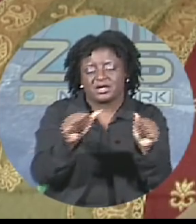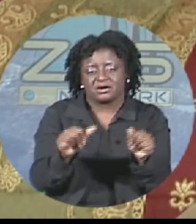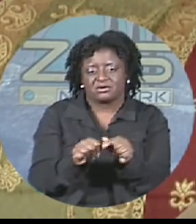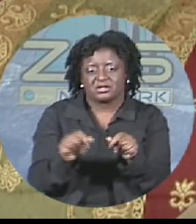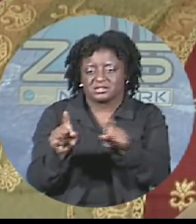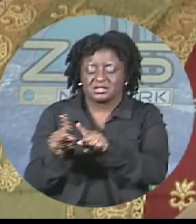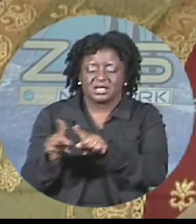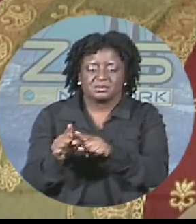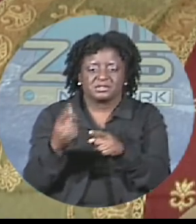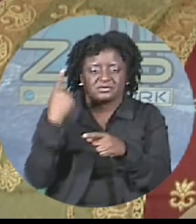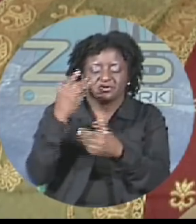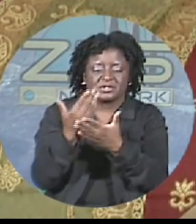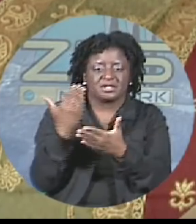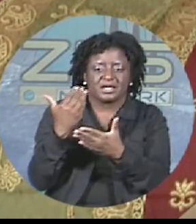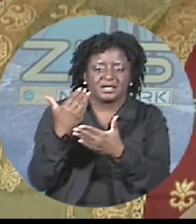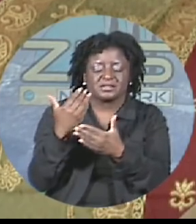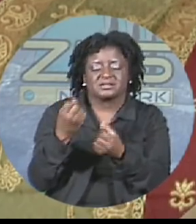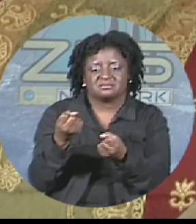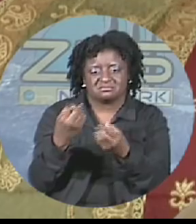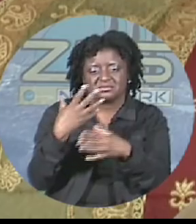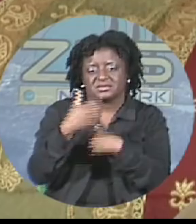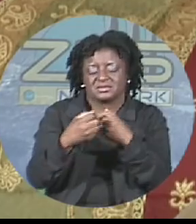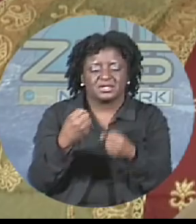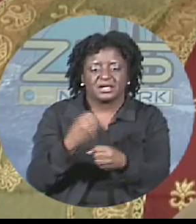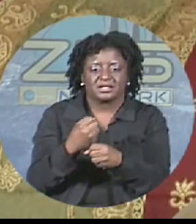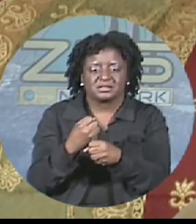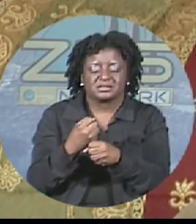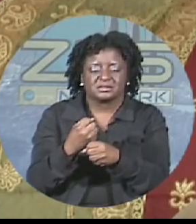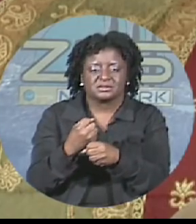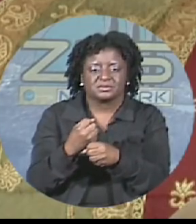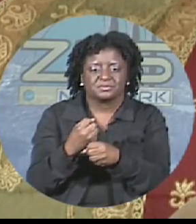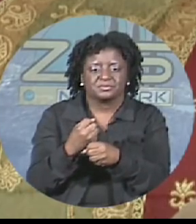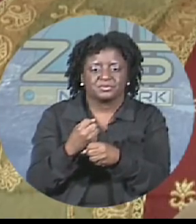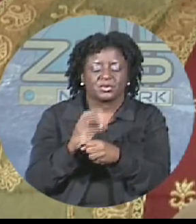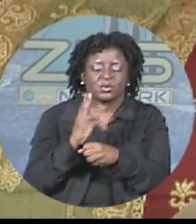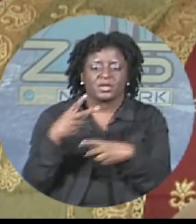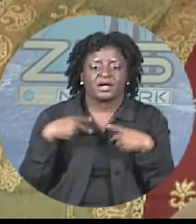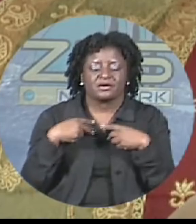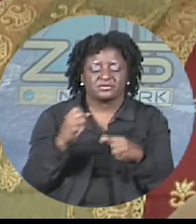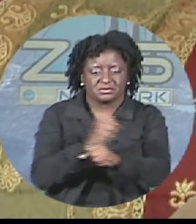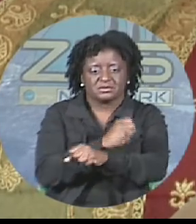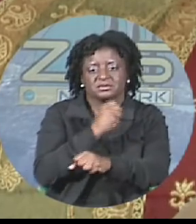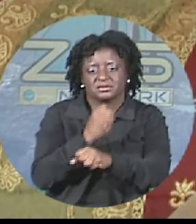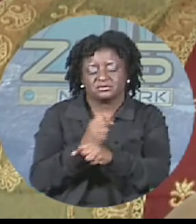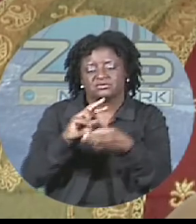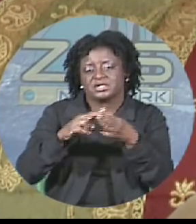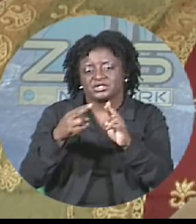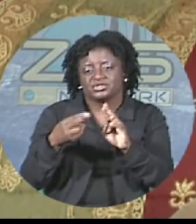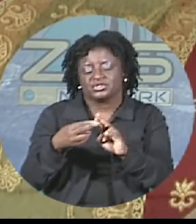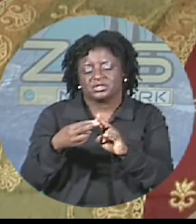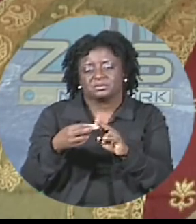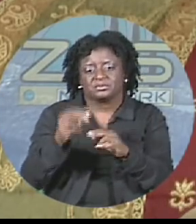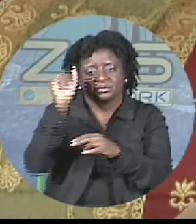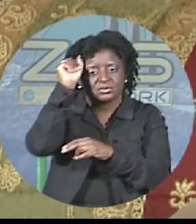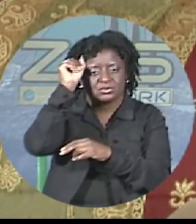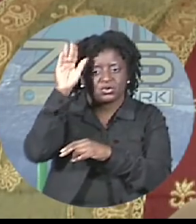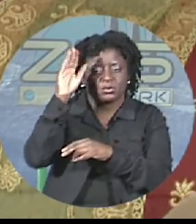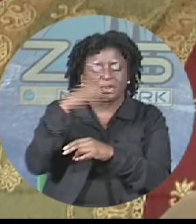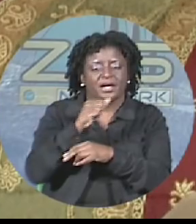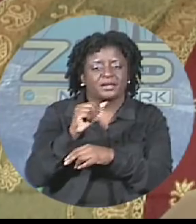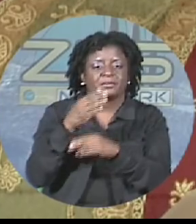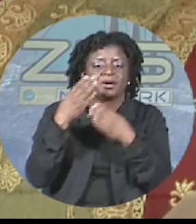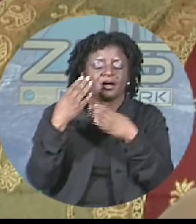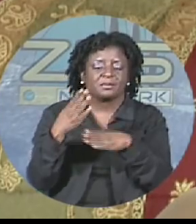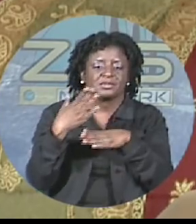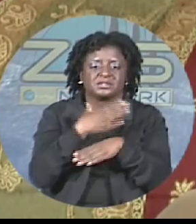last decades. As you know, we have a very solid relationship, Cuba and the Bahamas,